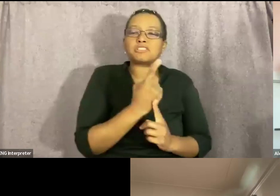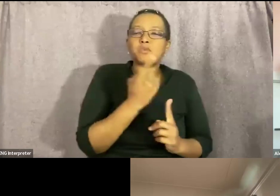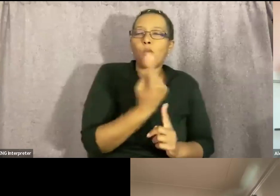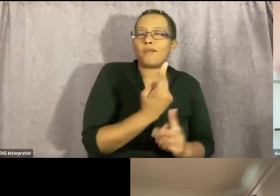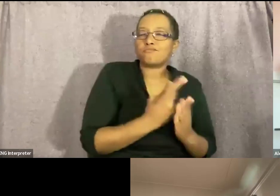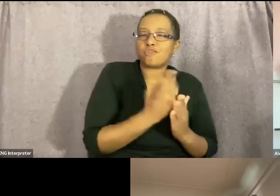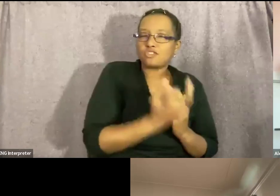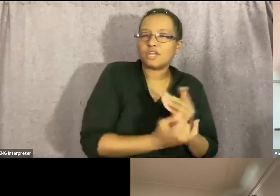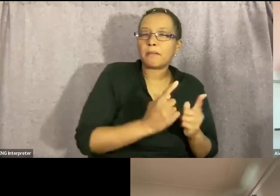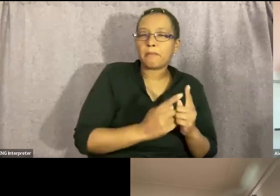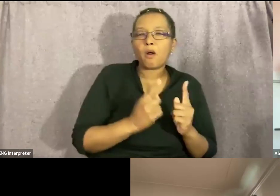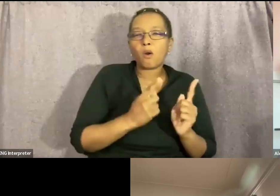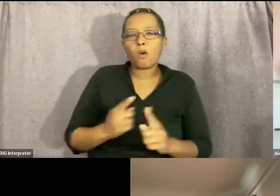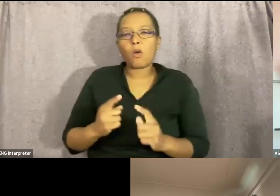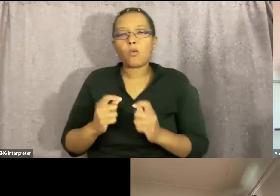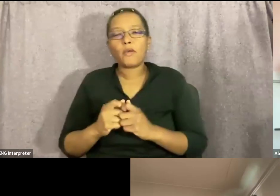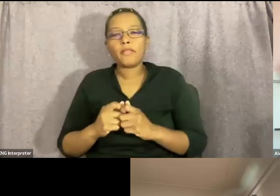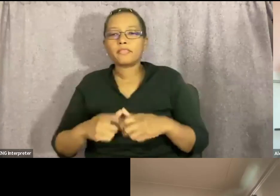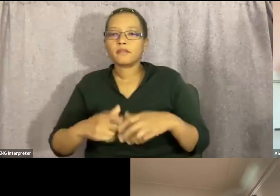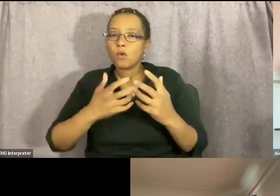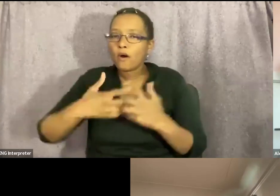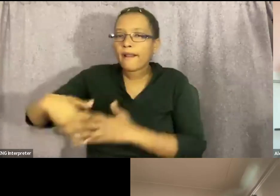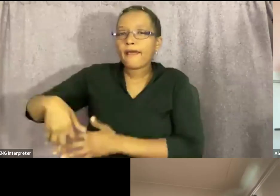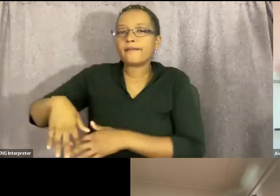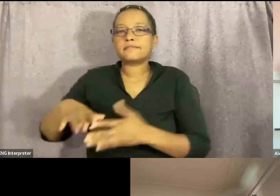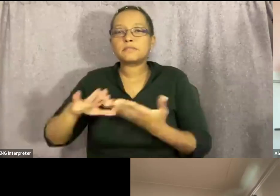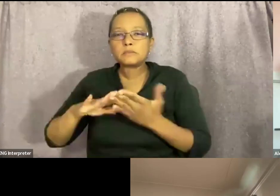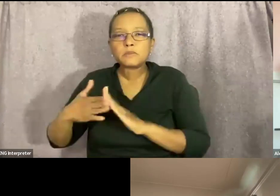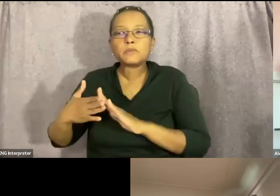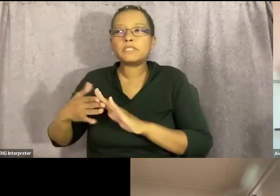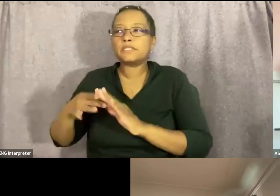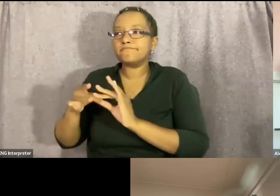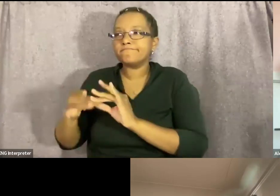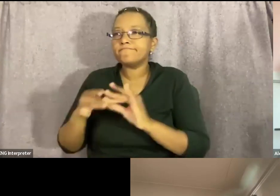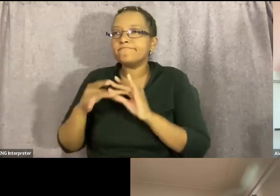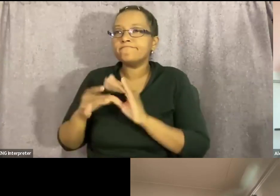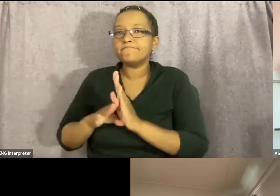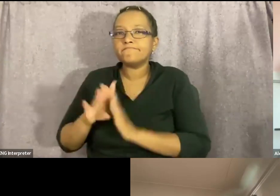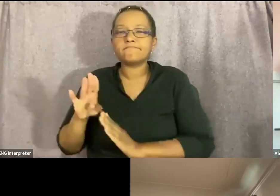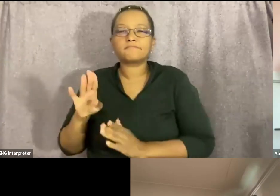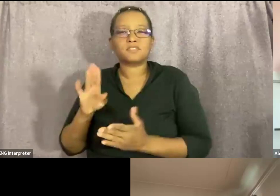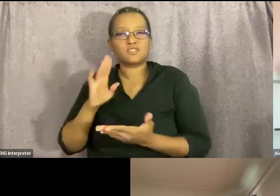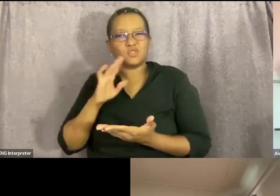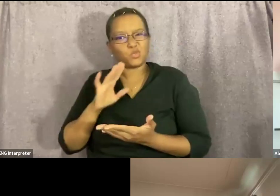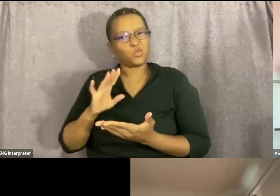think it's for me, it's always boiled down to, okay, what